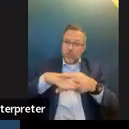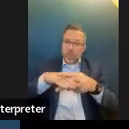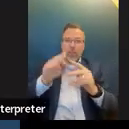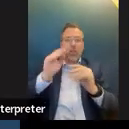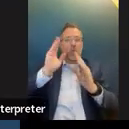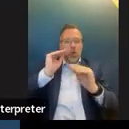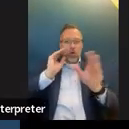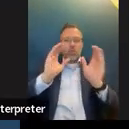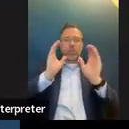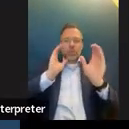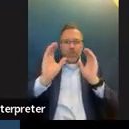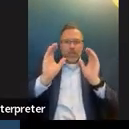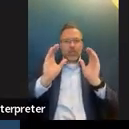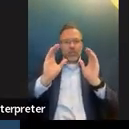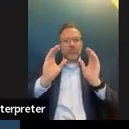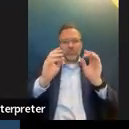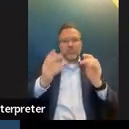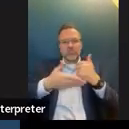interfering behaviors.